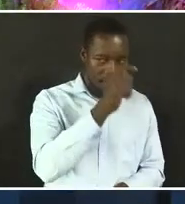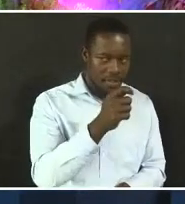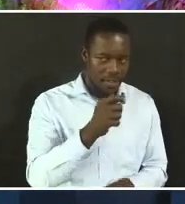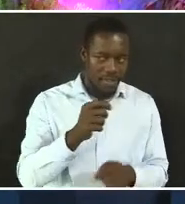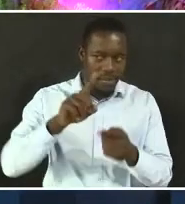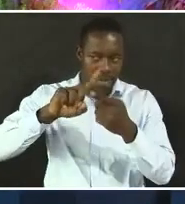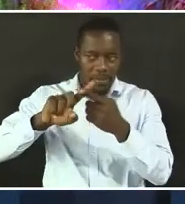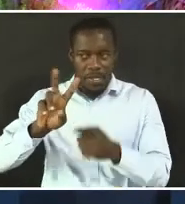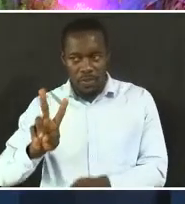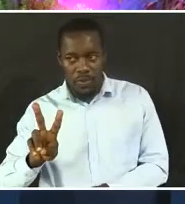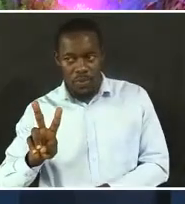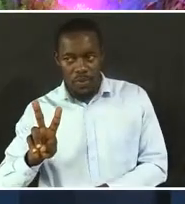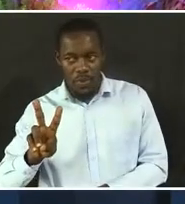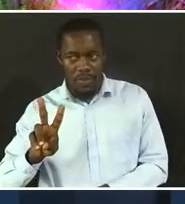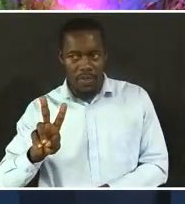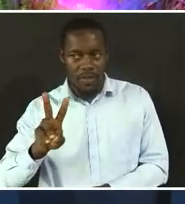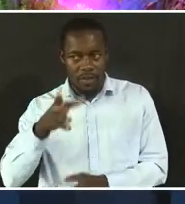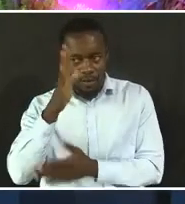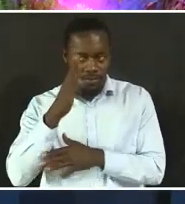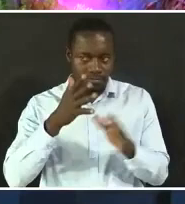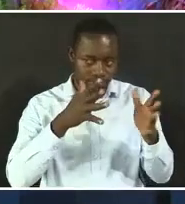gave me, I have gained 2 others.